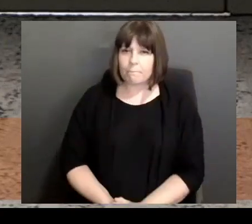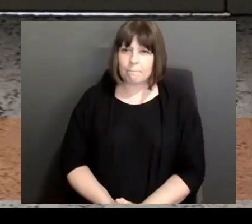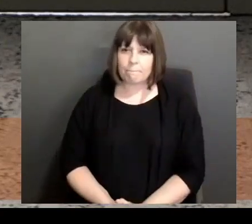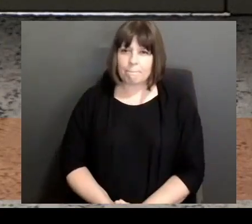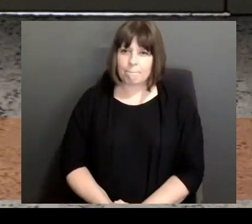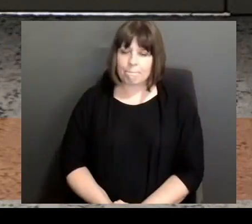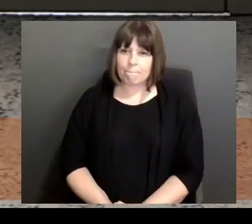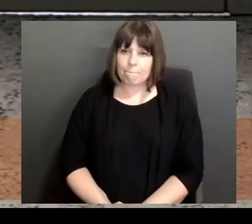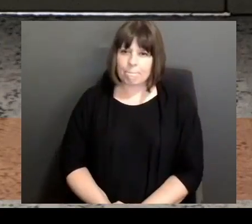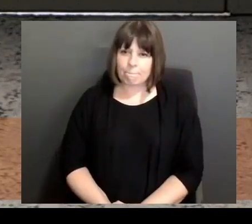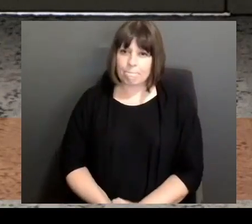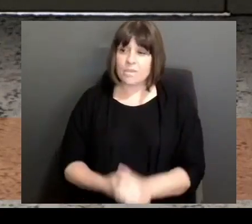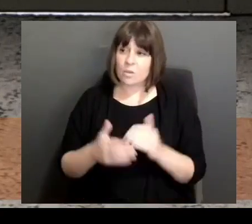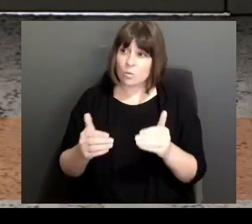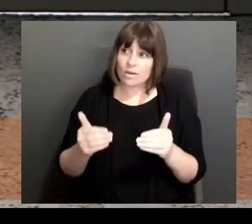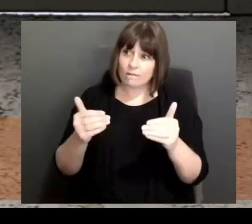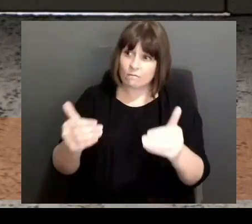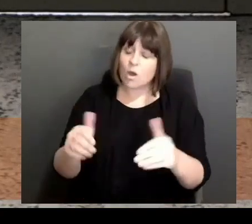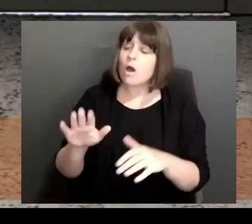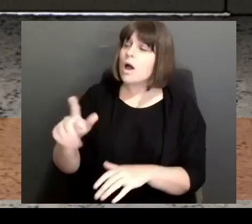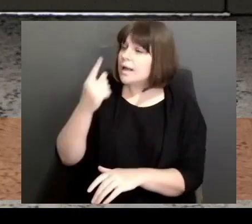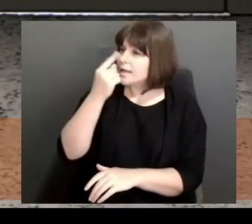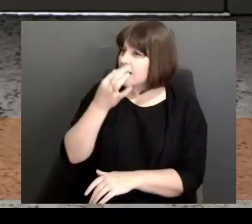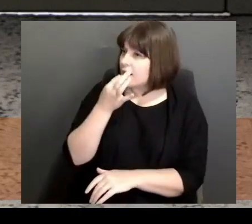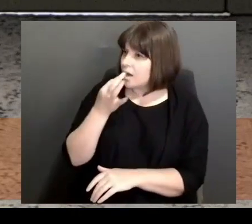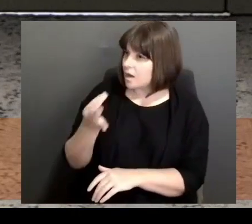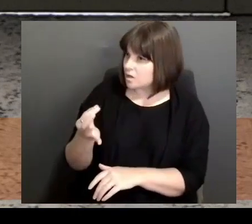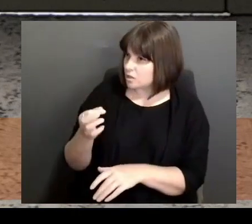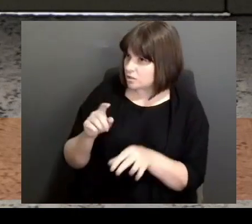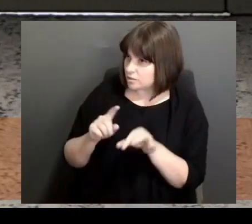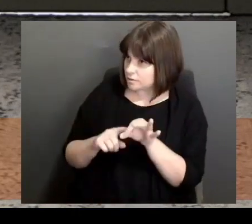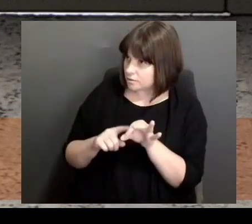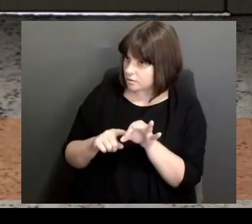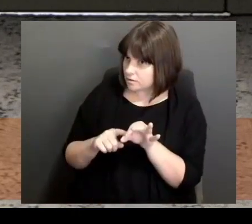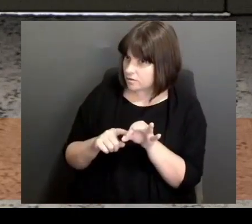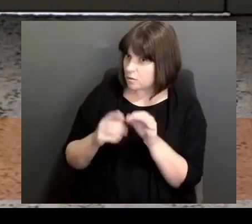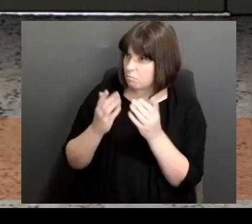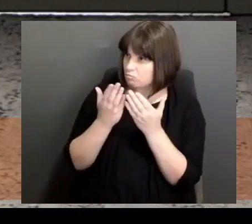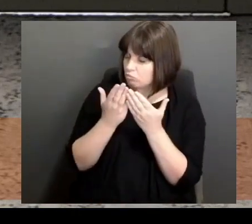the way forward. Can I ask you this question broadly?